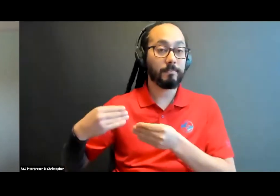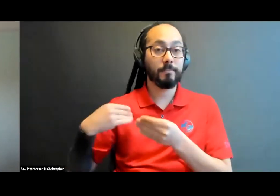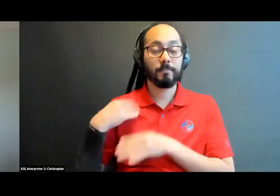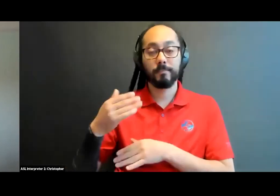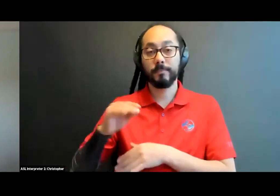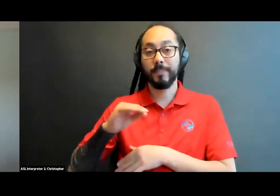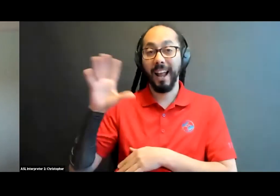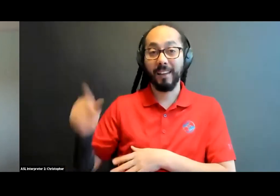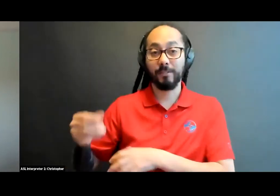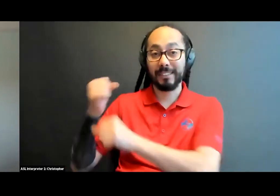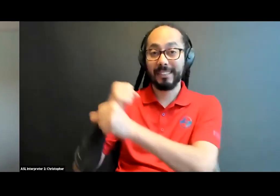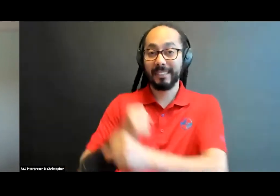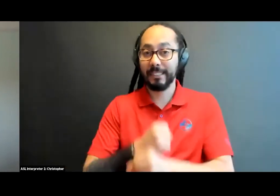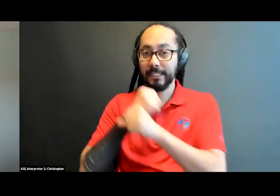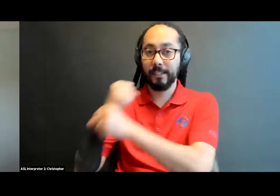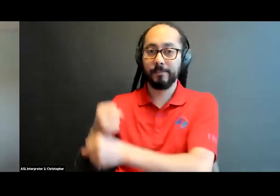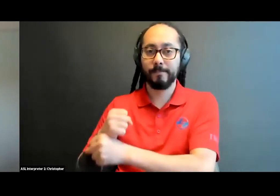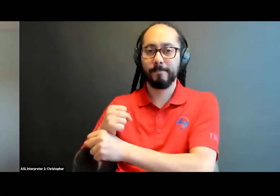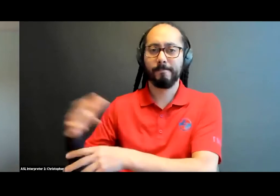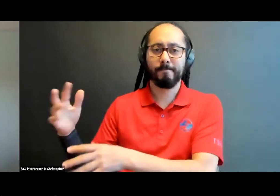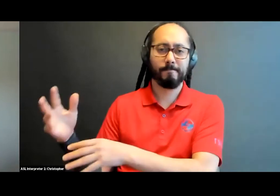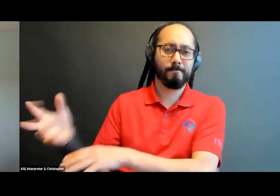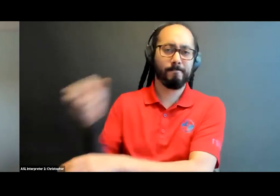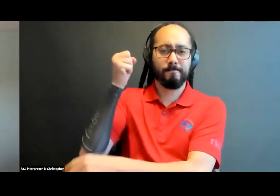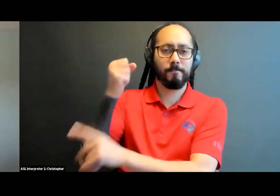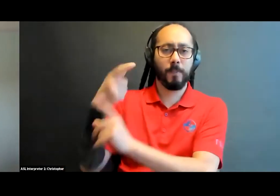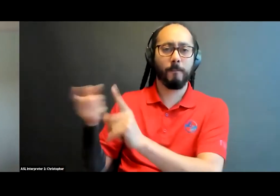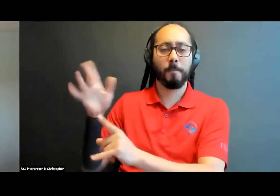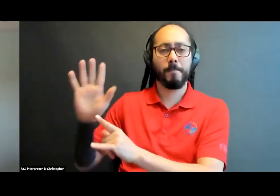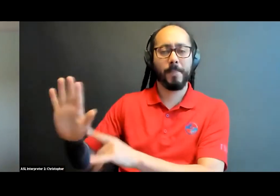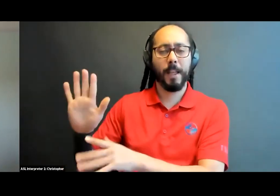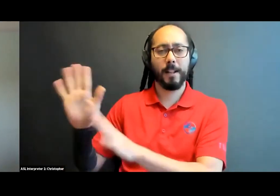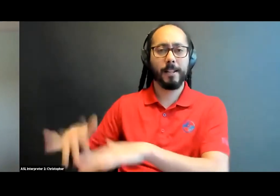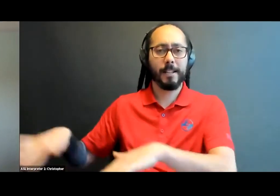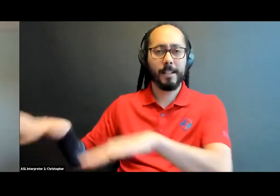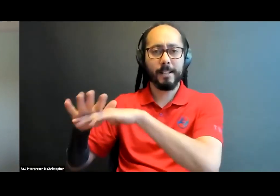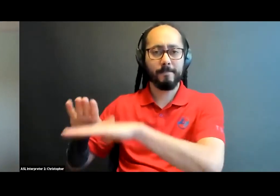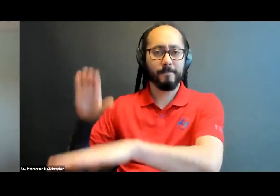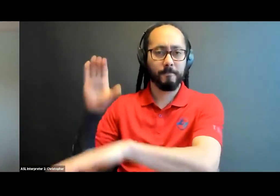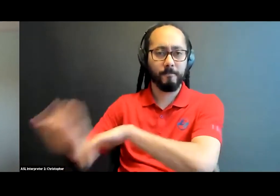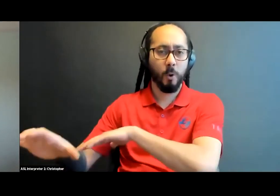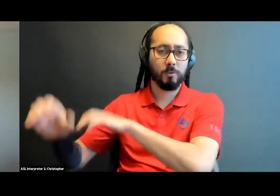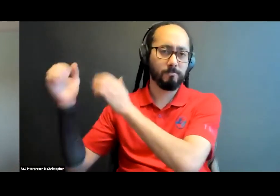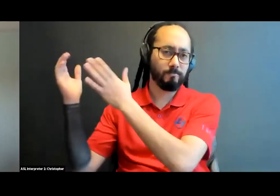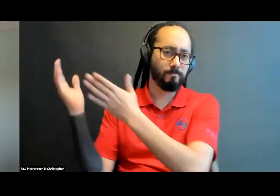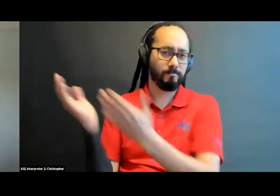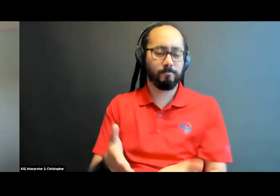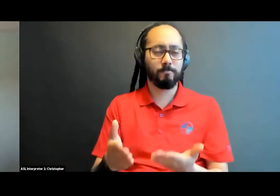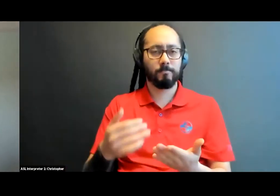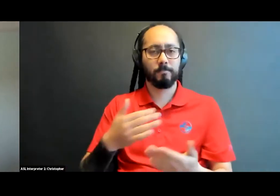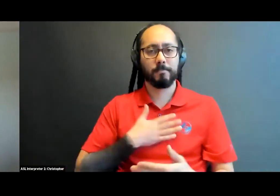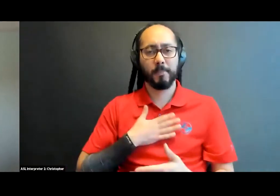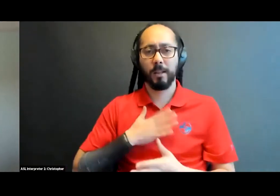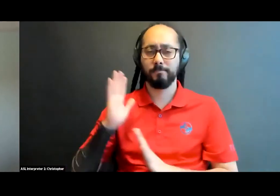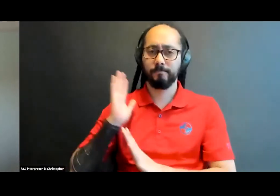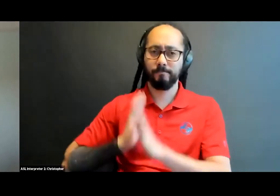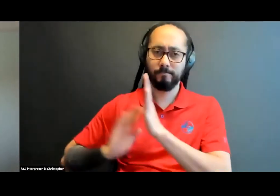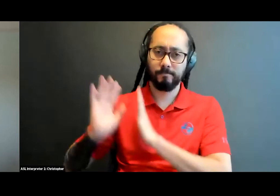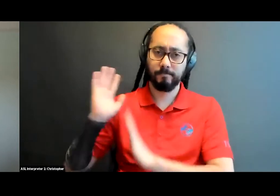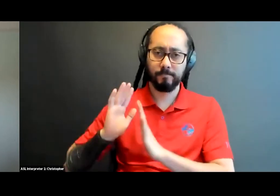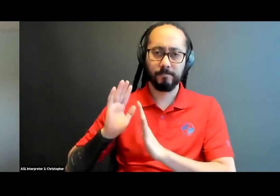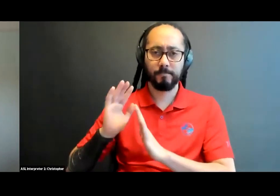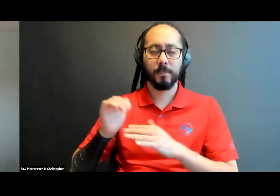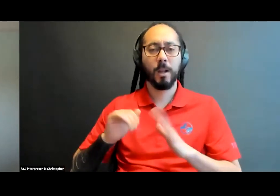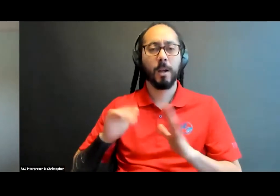Americas, who were taken from their ancestral lands against their will, I am committed to what Tiffany King calls a